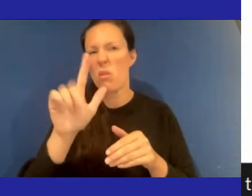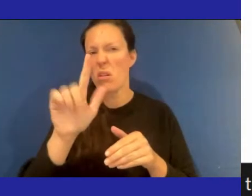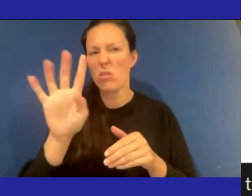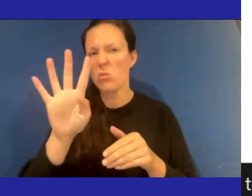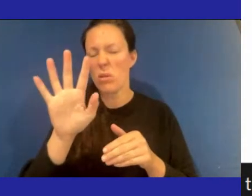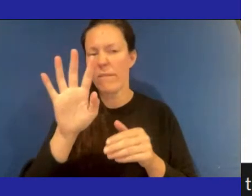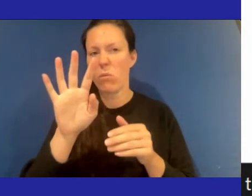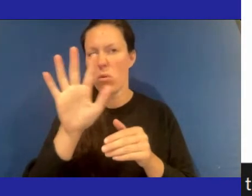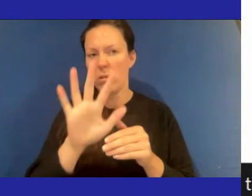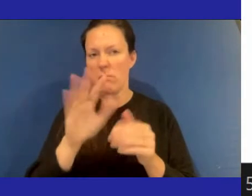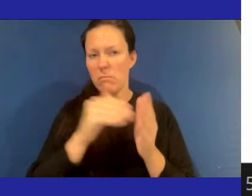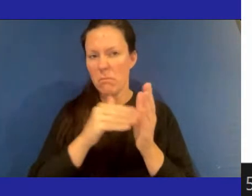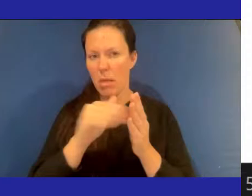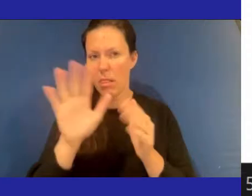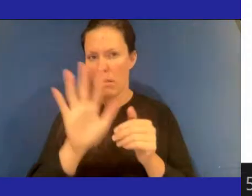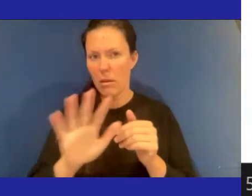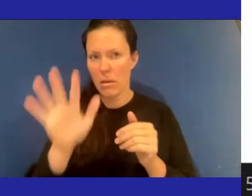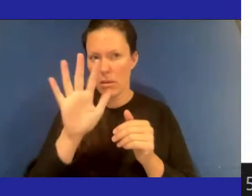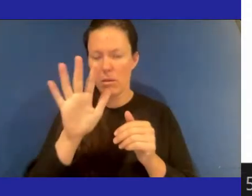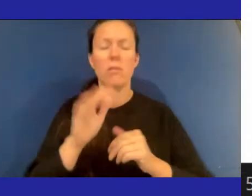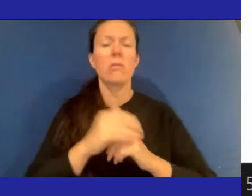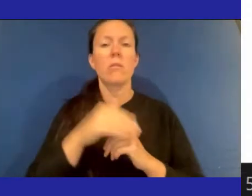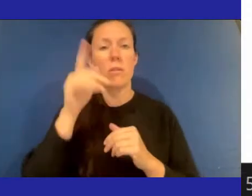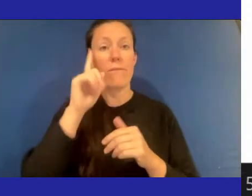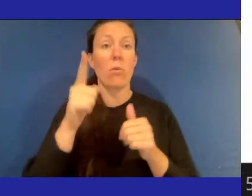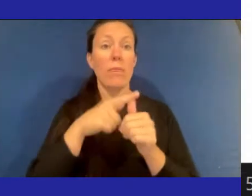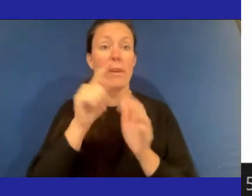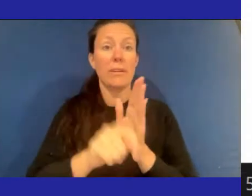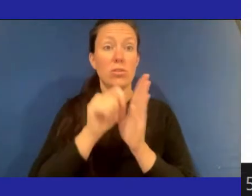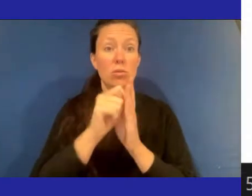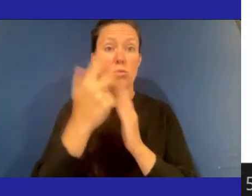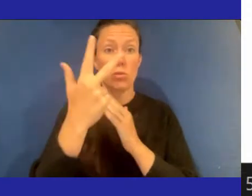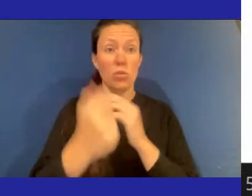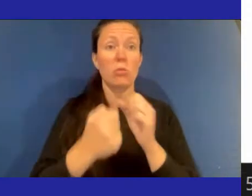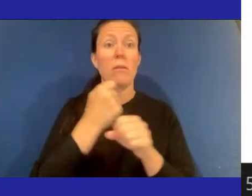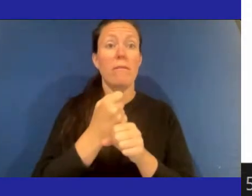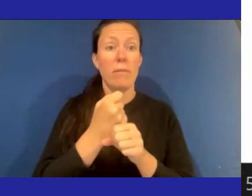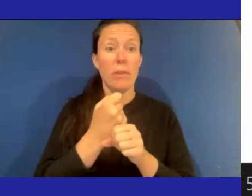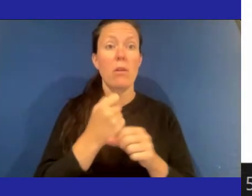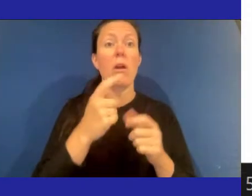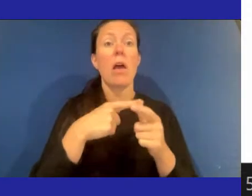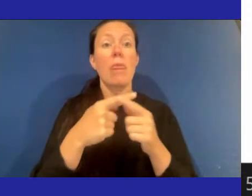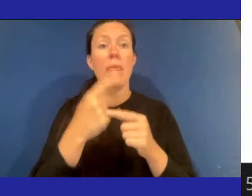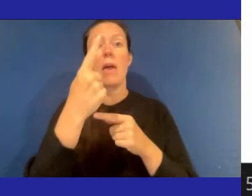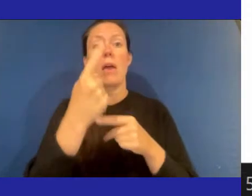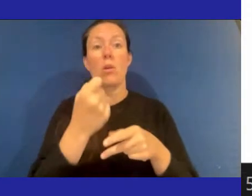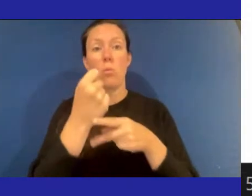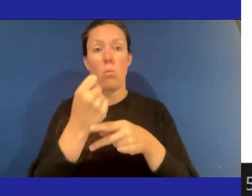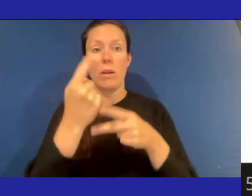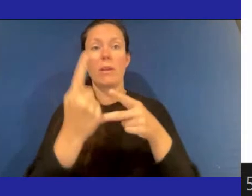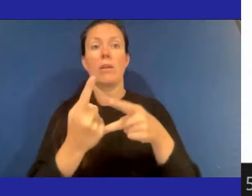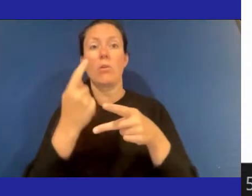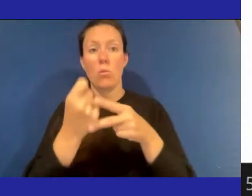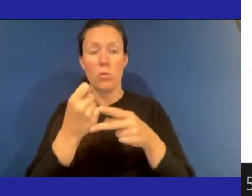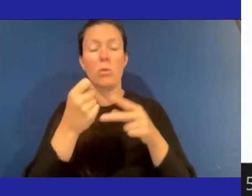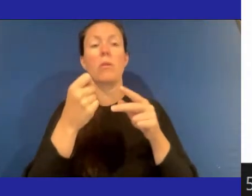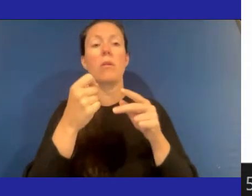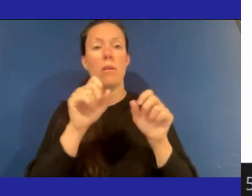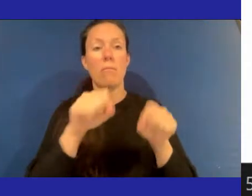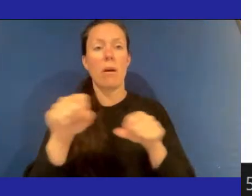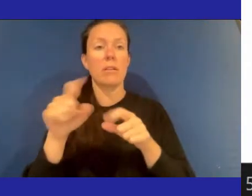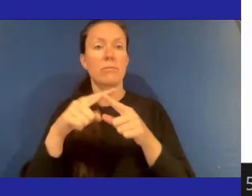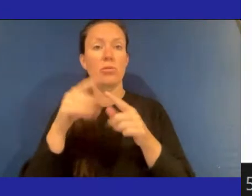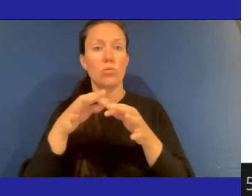$23,944,800 for an initial term of 3 years with 2 one-year options to extend.